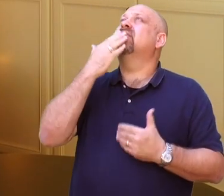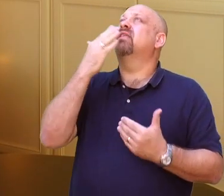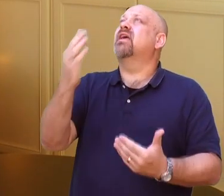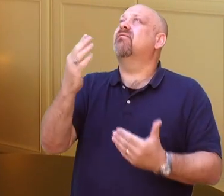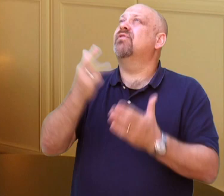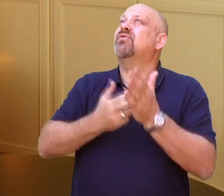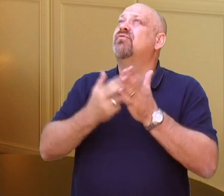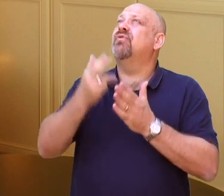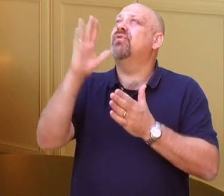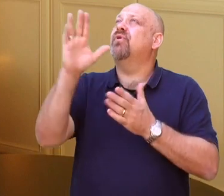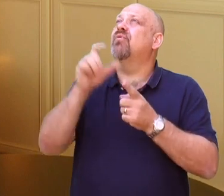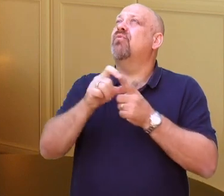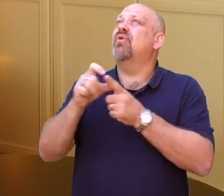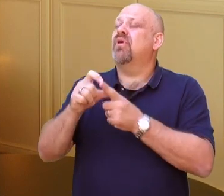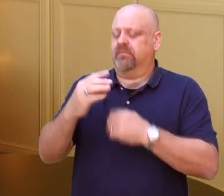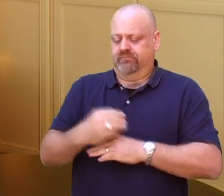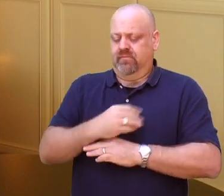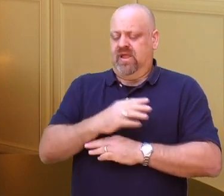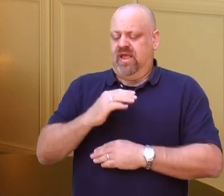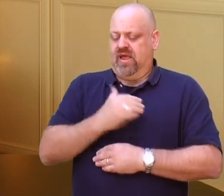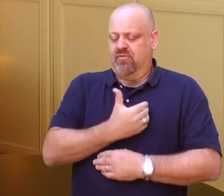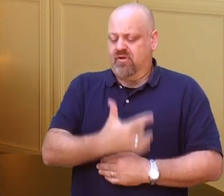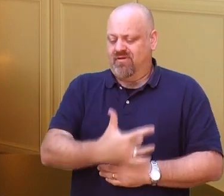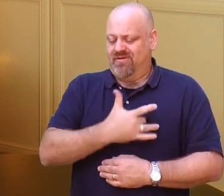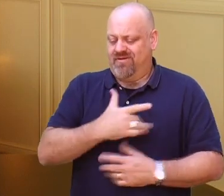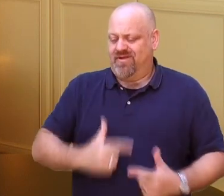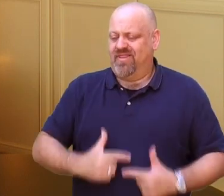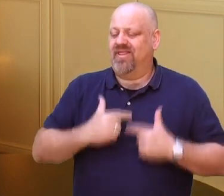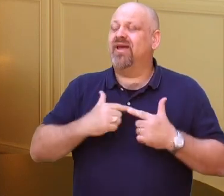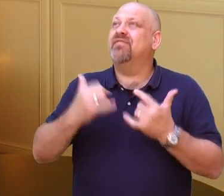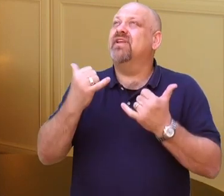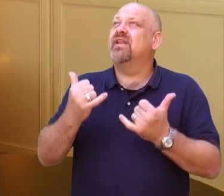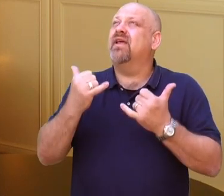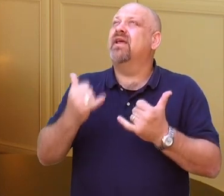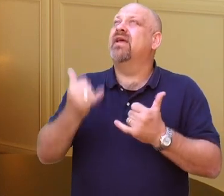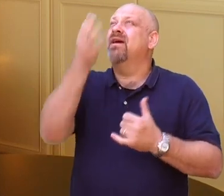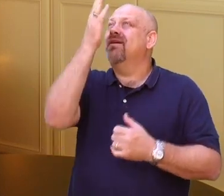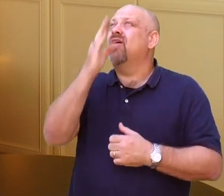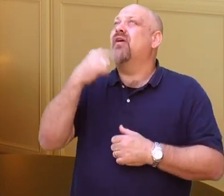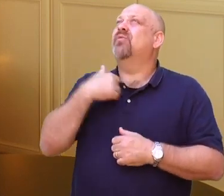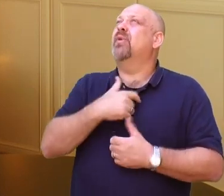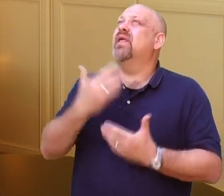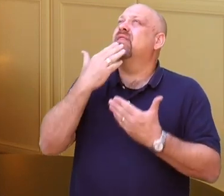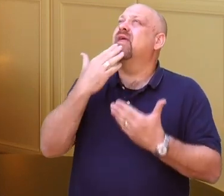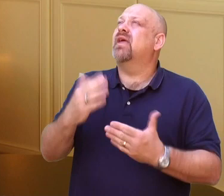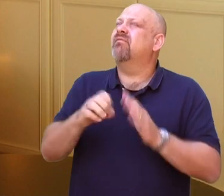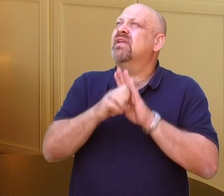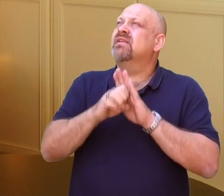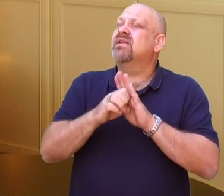you for the truth of your word that speaks to our hearts and lives today. God, we thank you